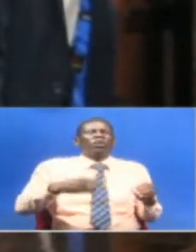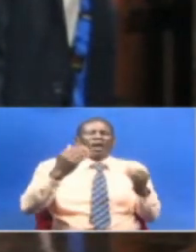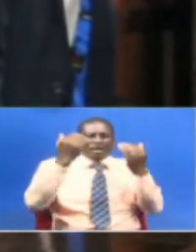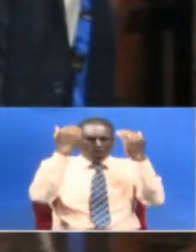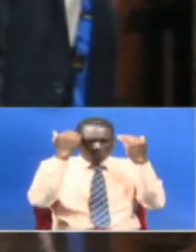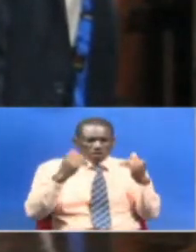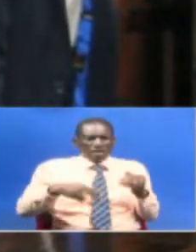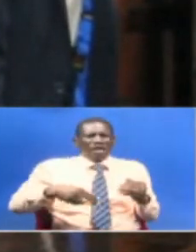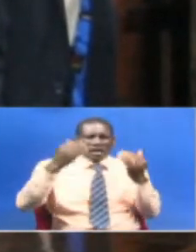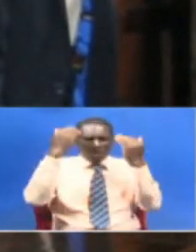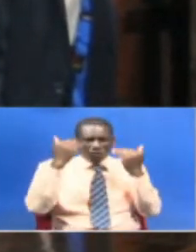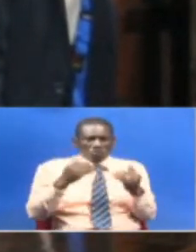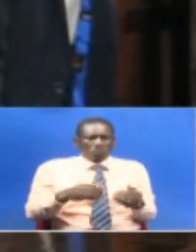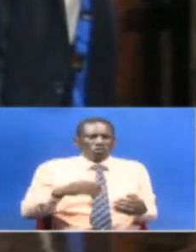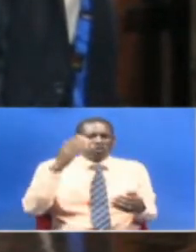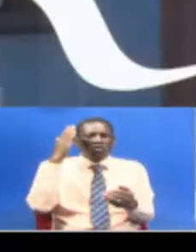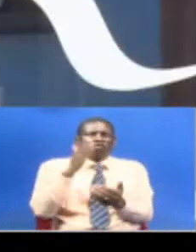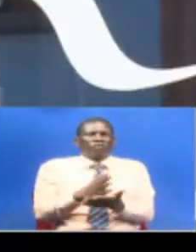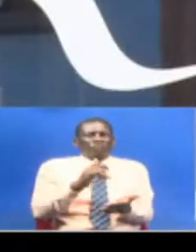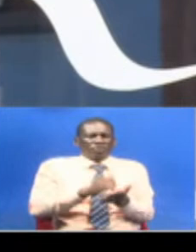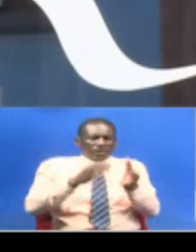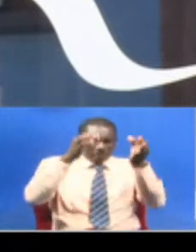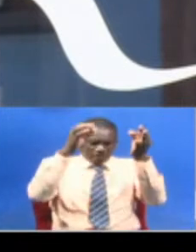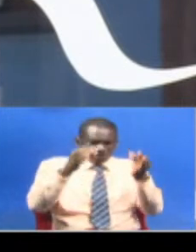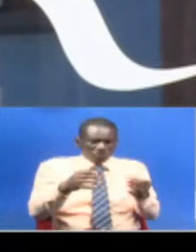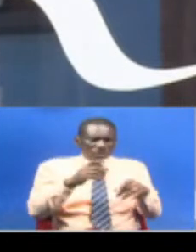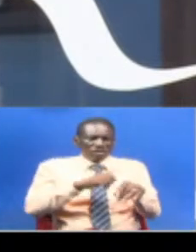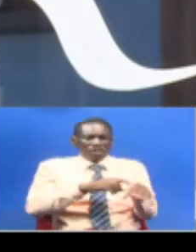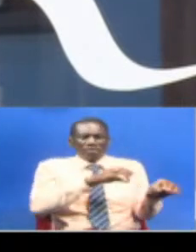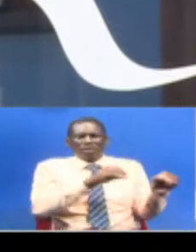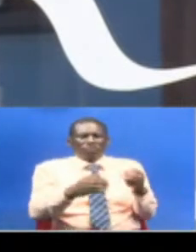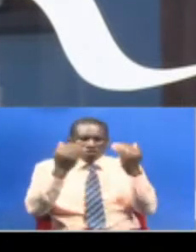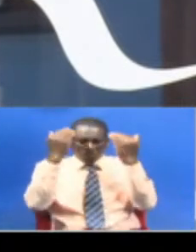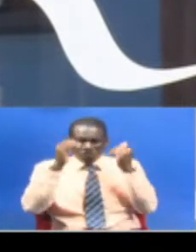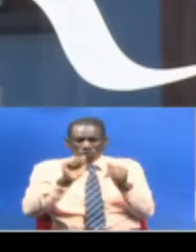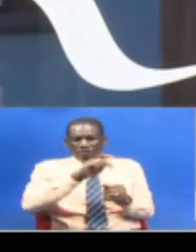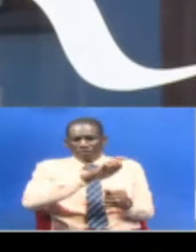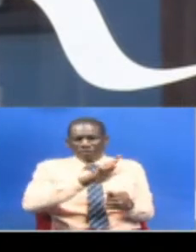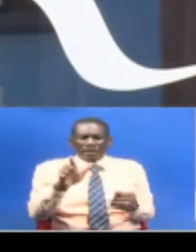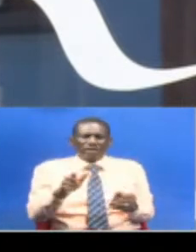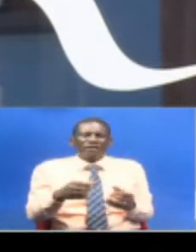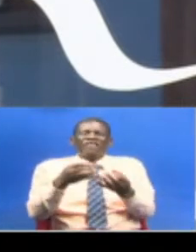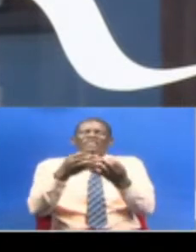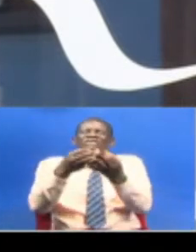Court upheld that decision. When they went to the Court of Appeal acquitted